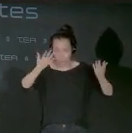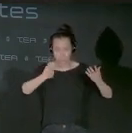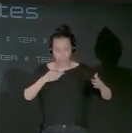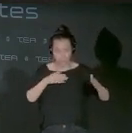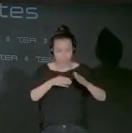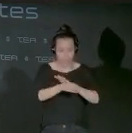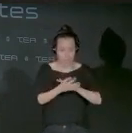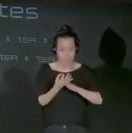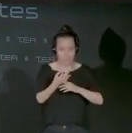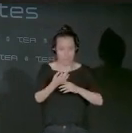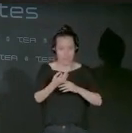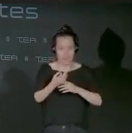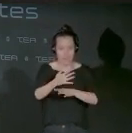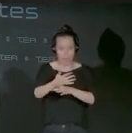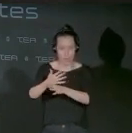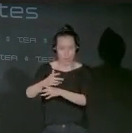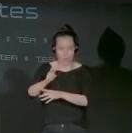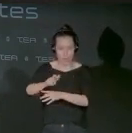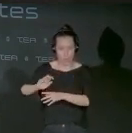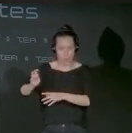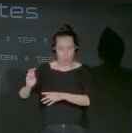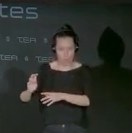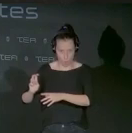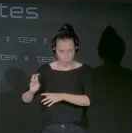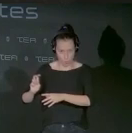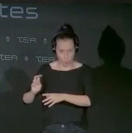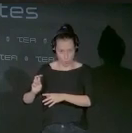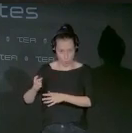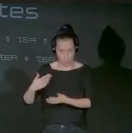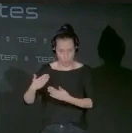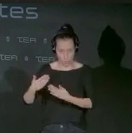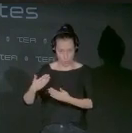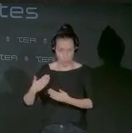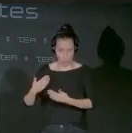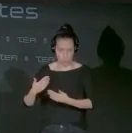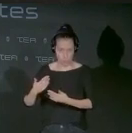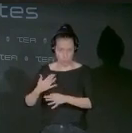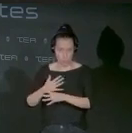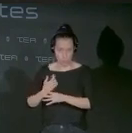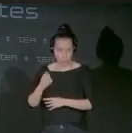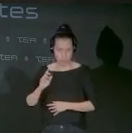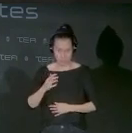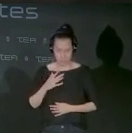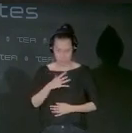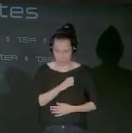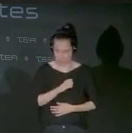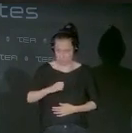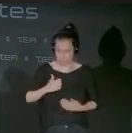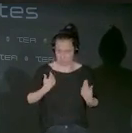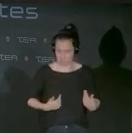was automated. The virtual world has to be automated, otherwise Dungeons and Dragons would be a virtual. Anyway, never mind